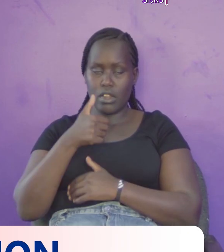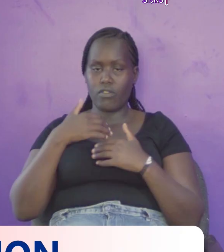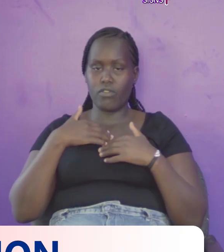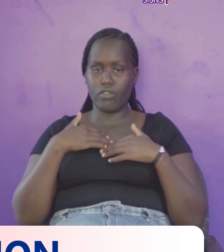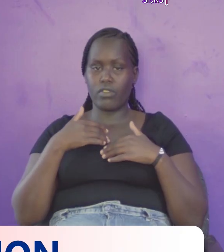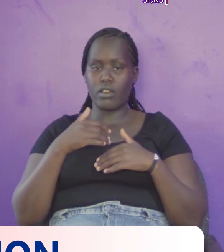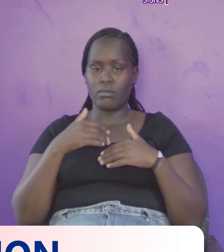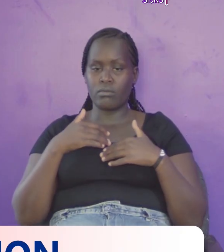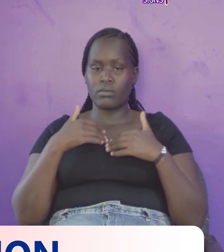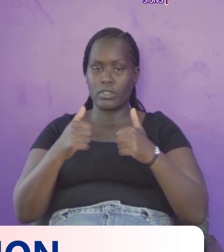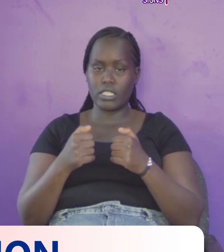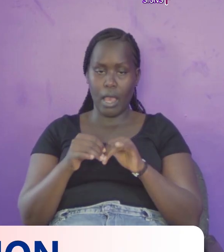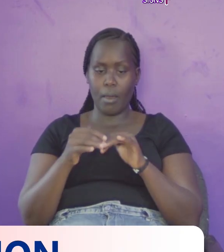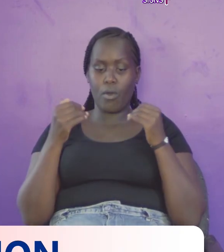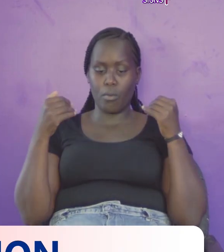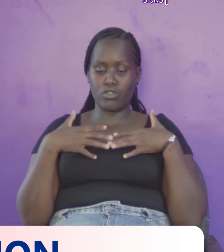of culture,